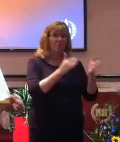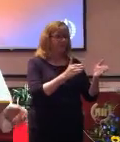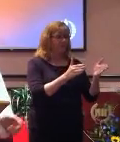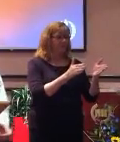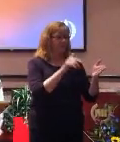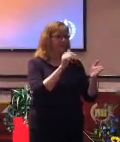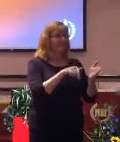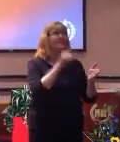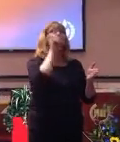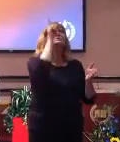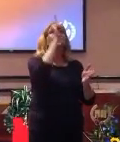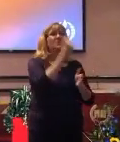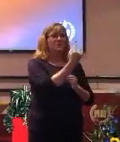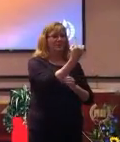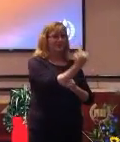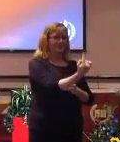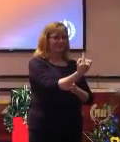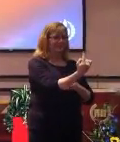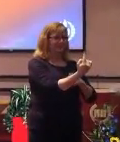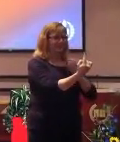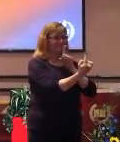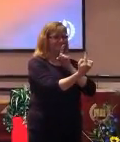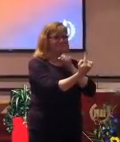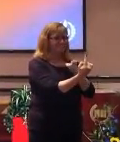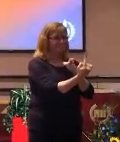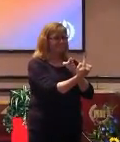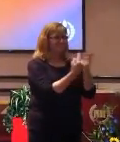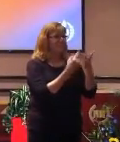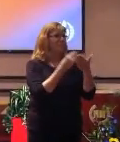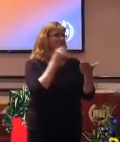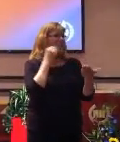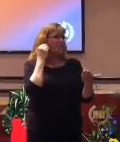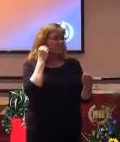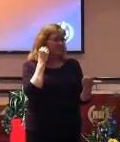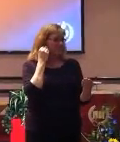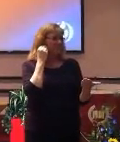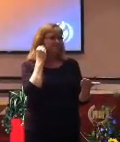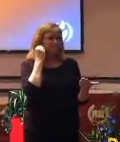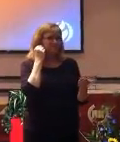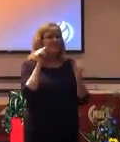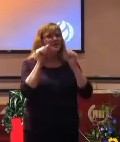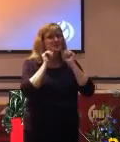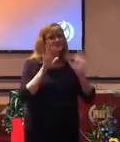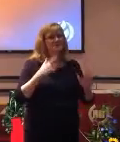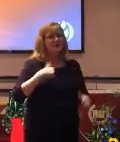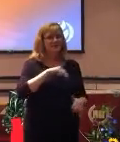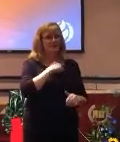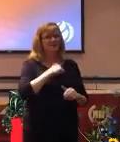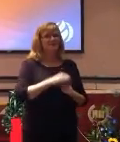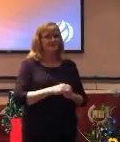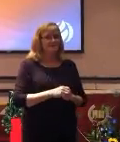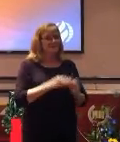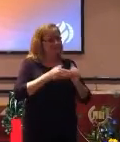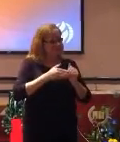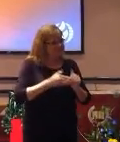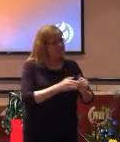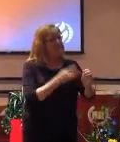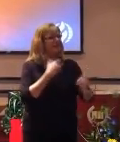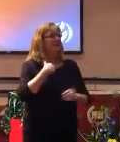you are. And where you are is going home. Bless us. Lead